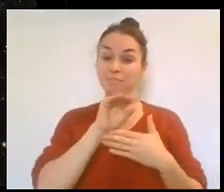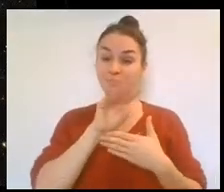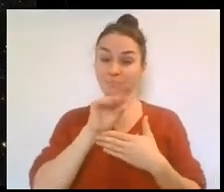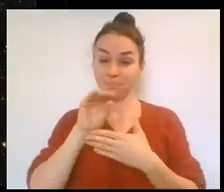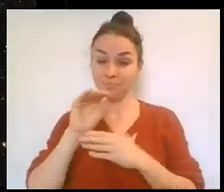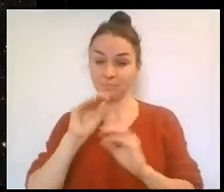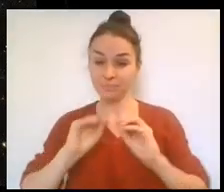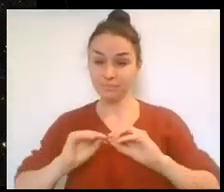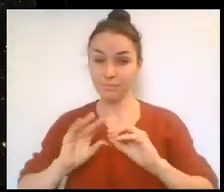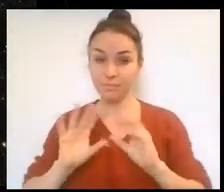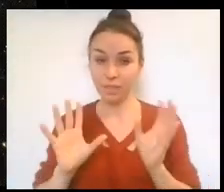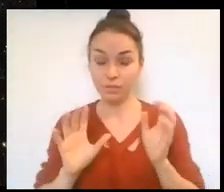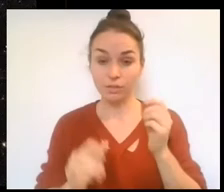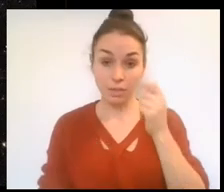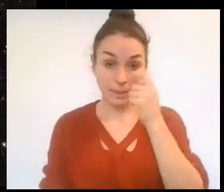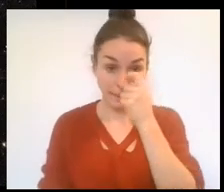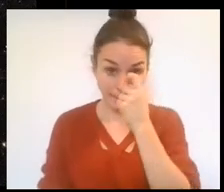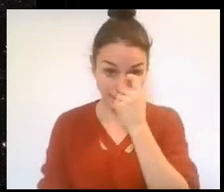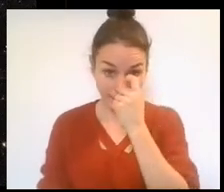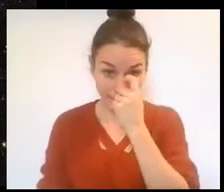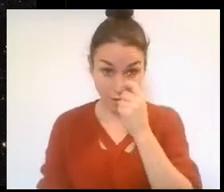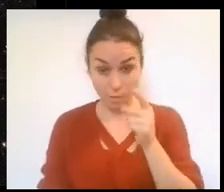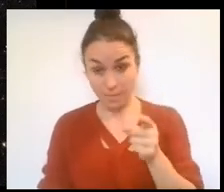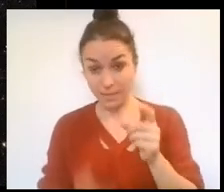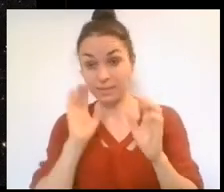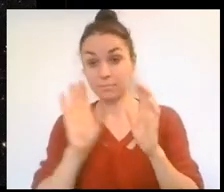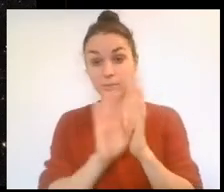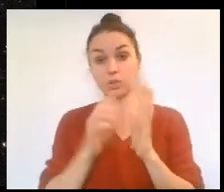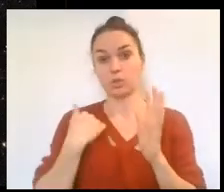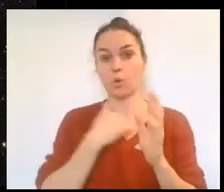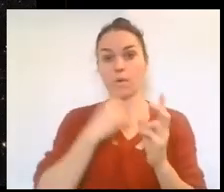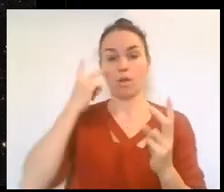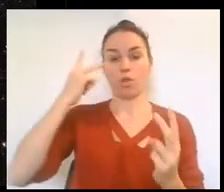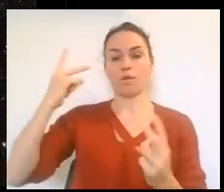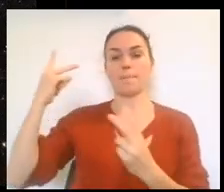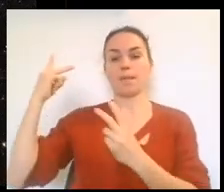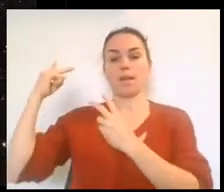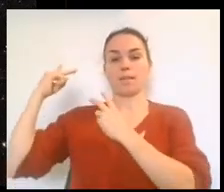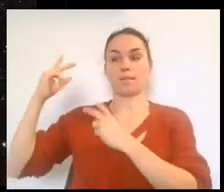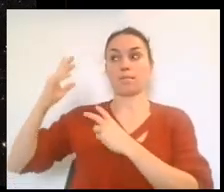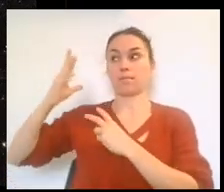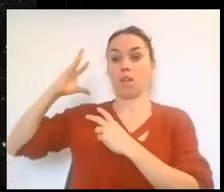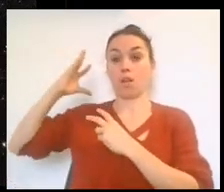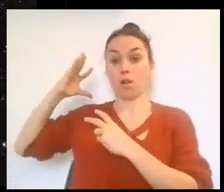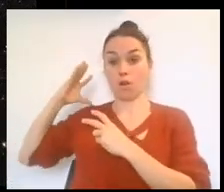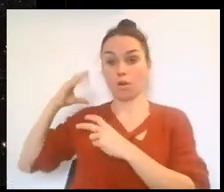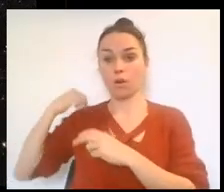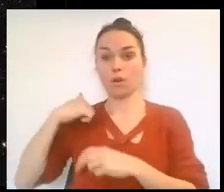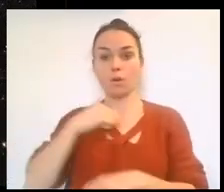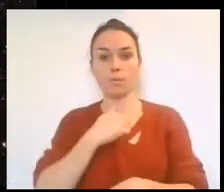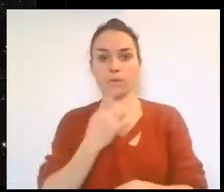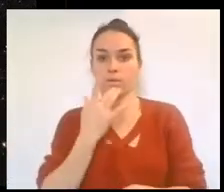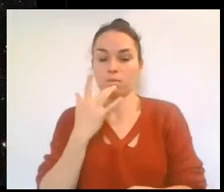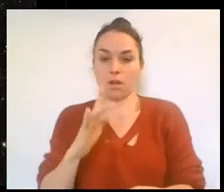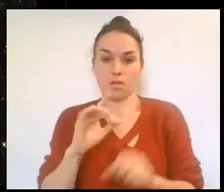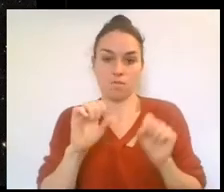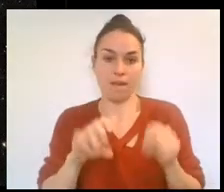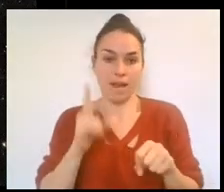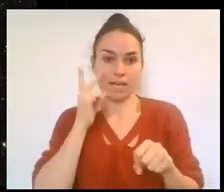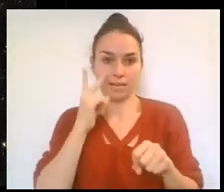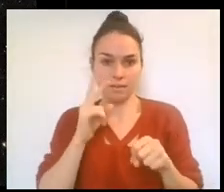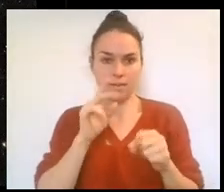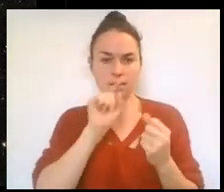image, basically, where we're looking back in time, able to reveal the existence of galaxies